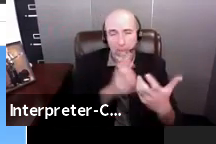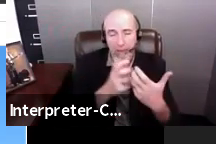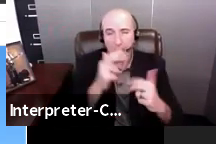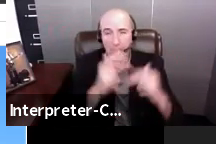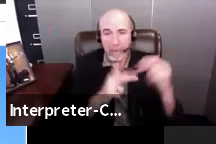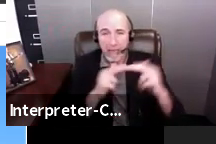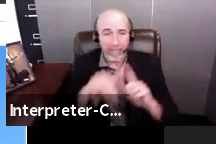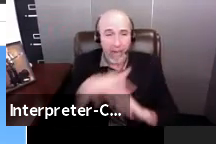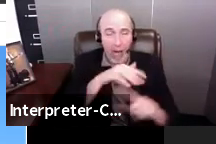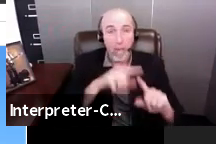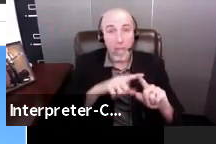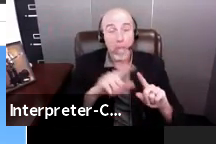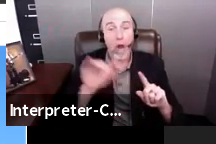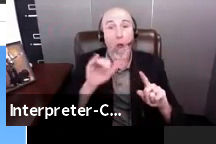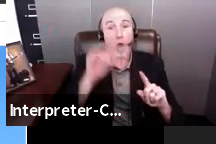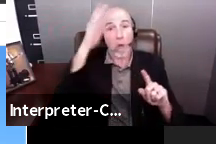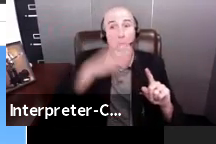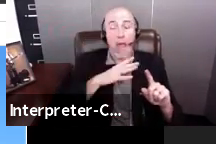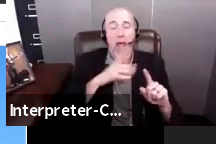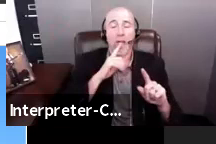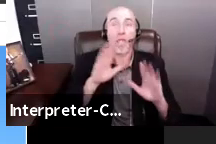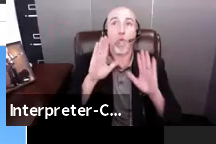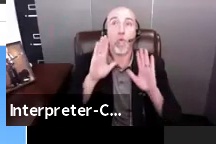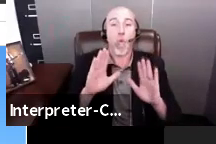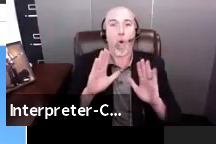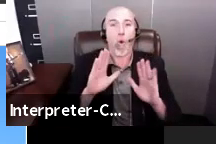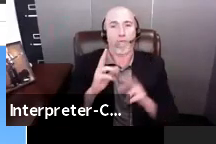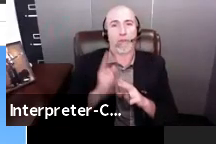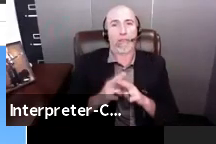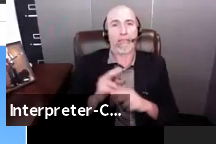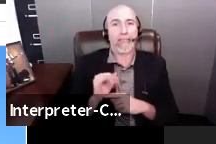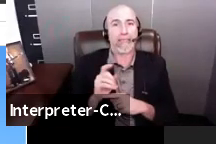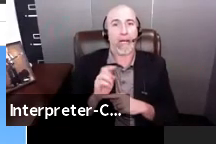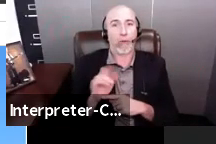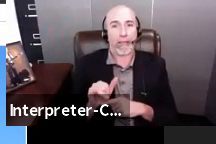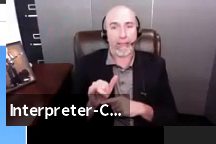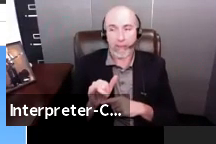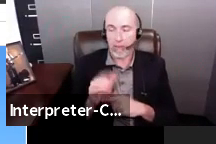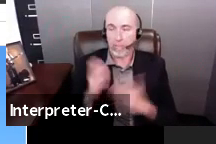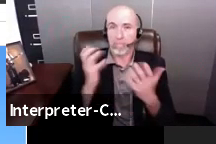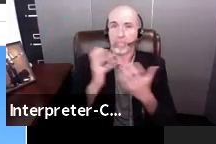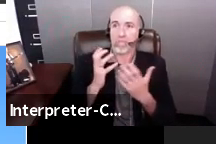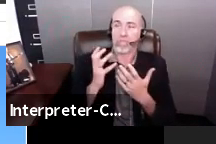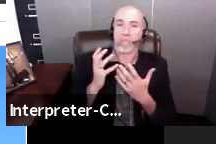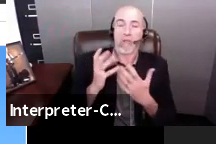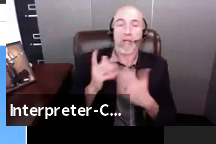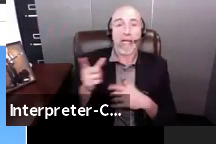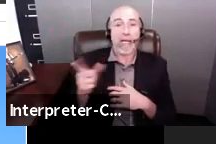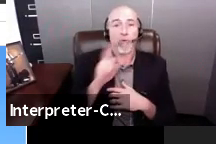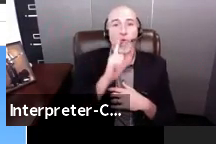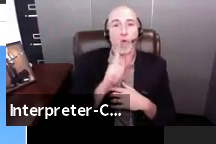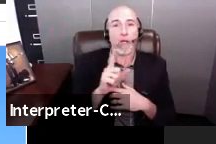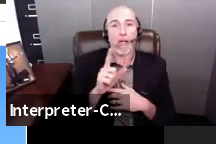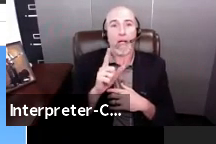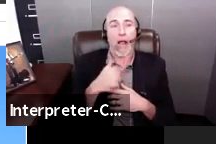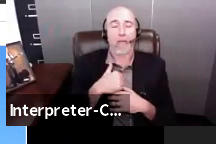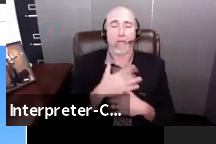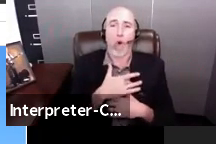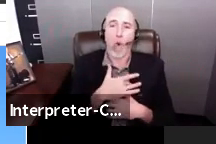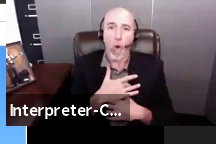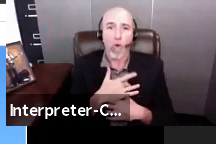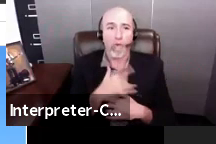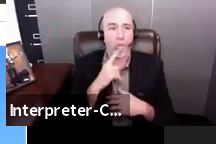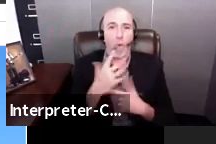a man of great integrity. And he really has a heart for